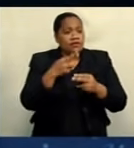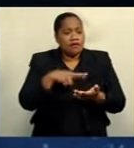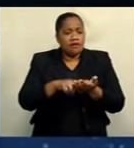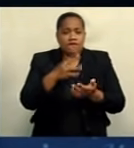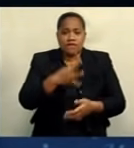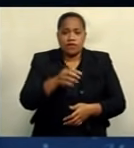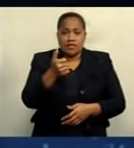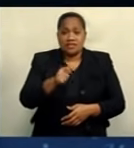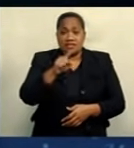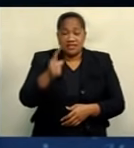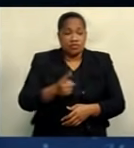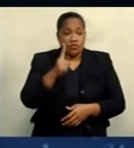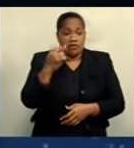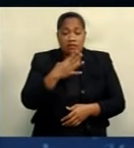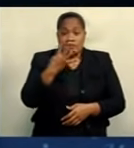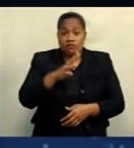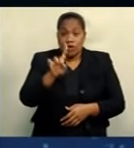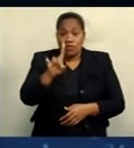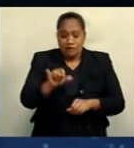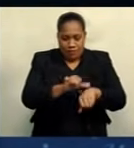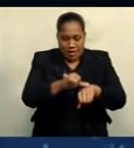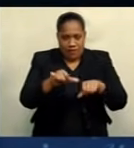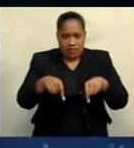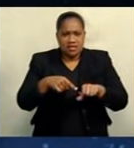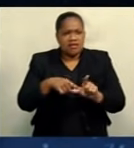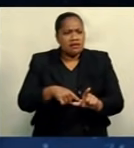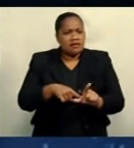46,141 cases since April this year. There are now